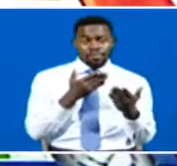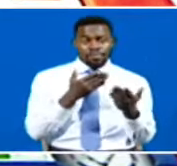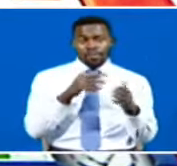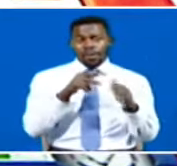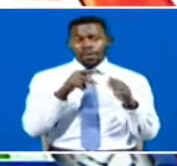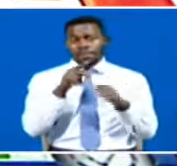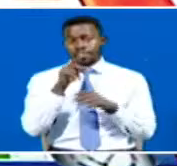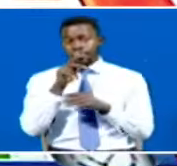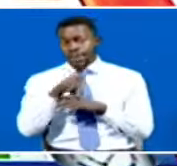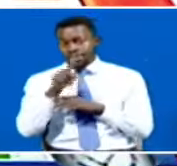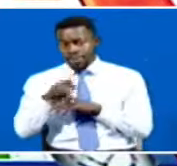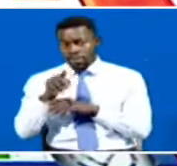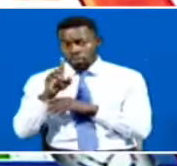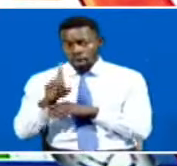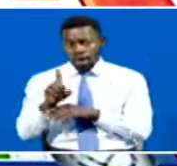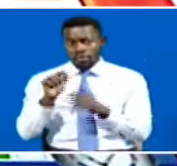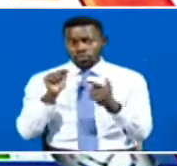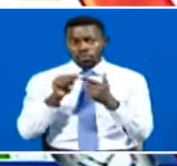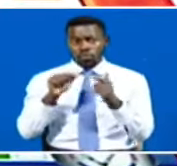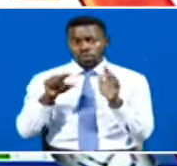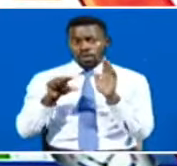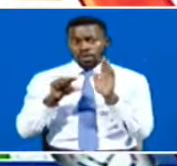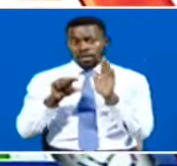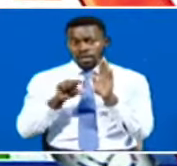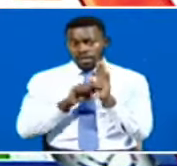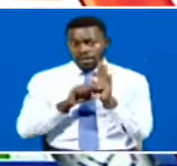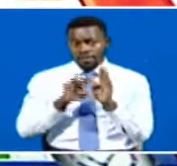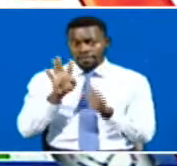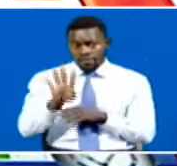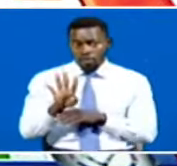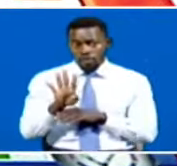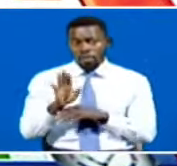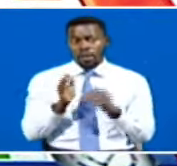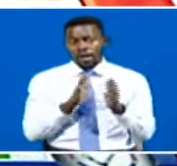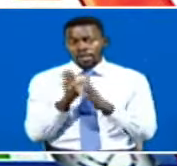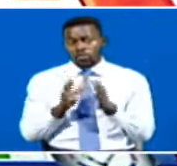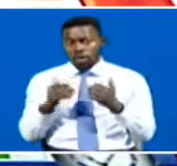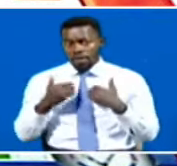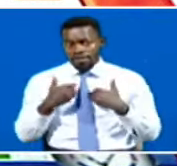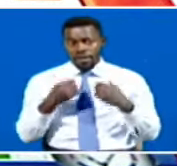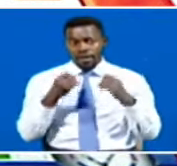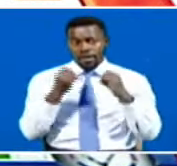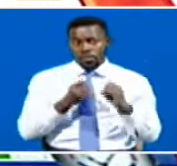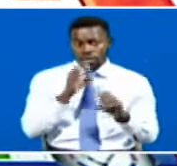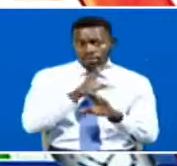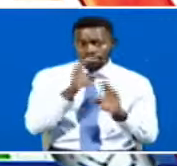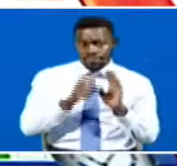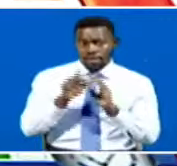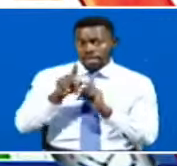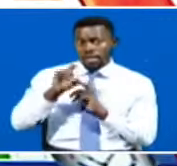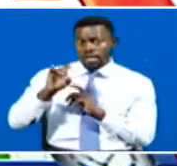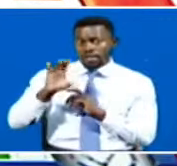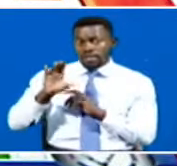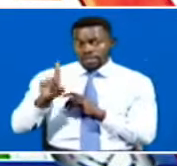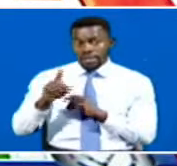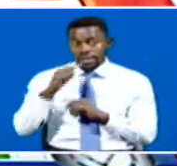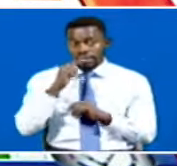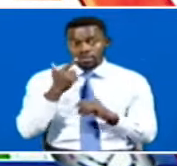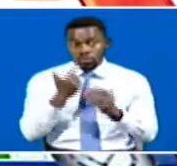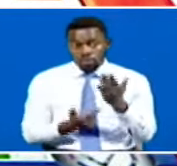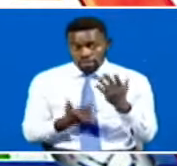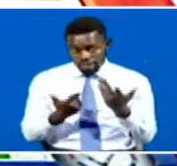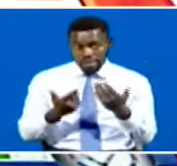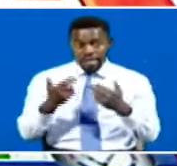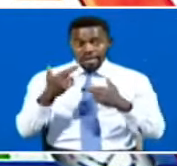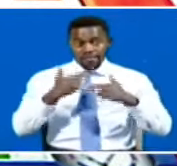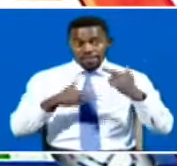January next year, they will have new textbooks. Kenya Institute of Curriculum Development, KICD, says the process of